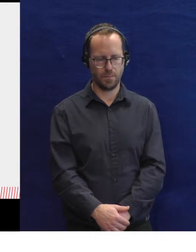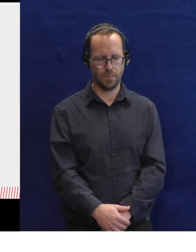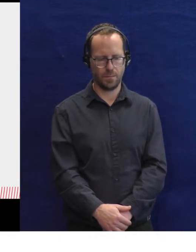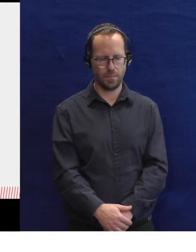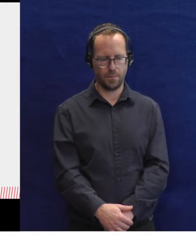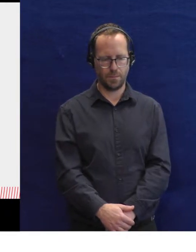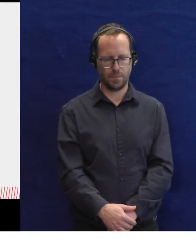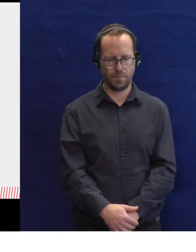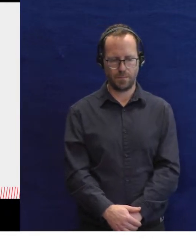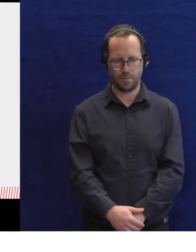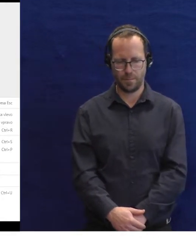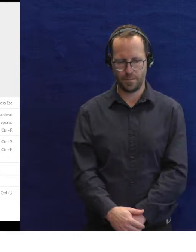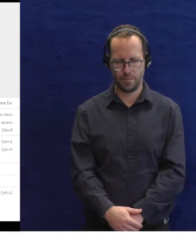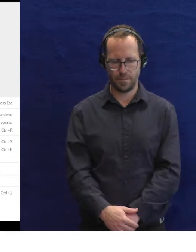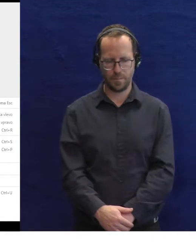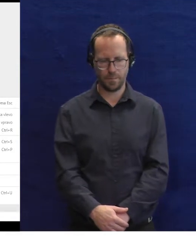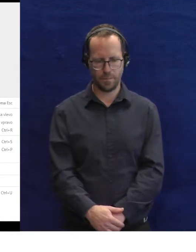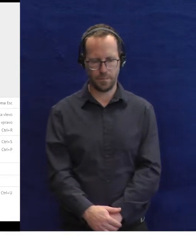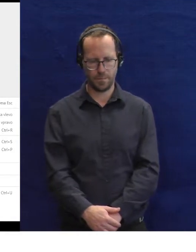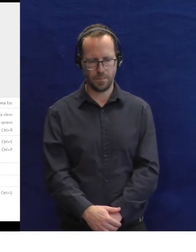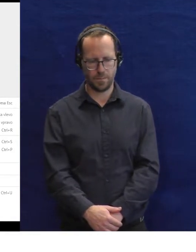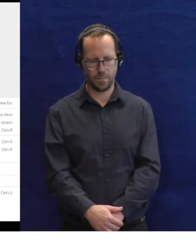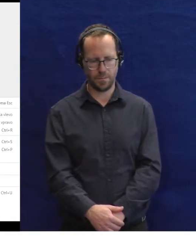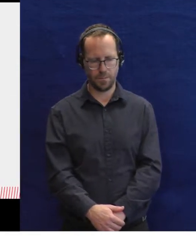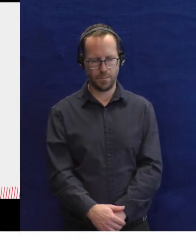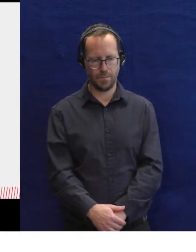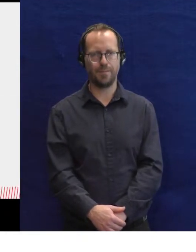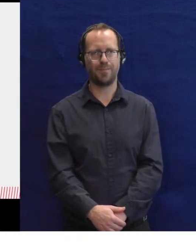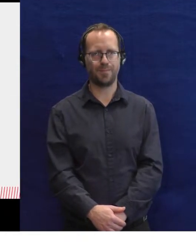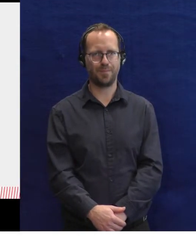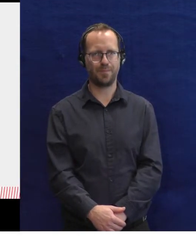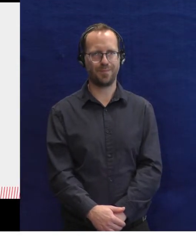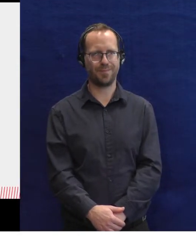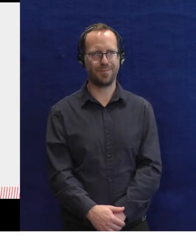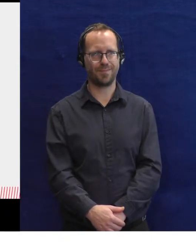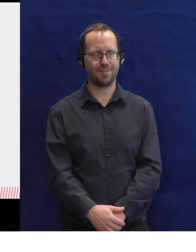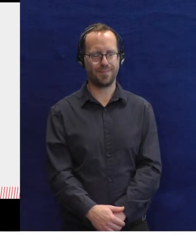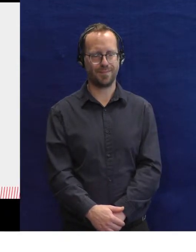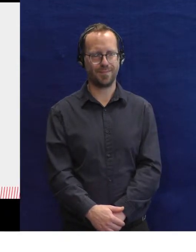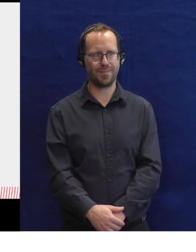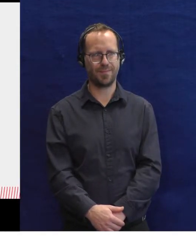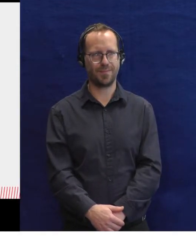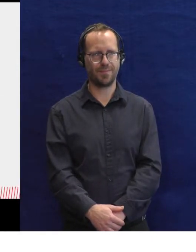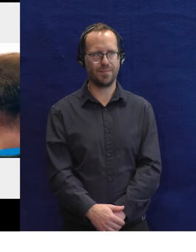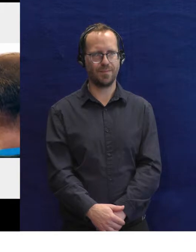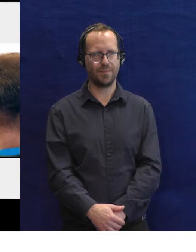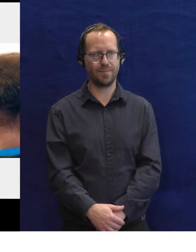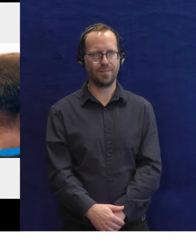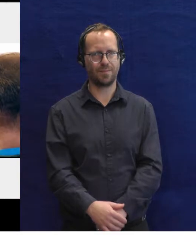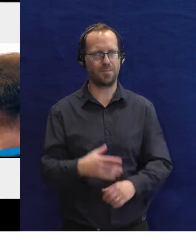del proprietario della fabbrica, è una ragazza molto bella ed